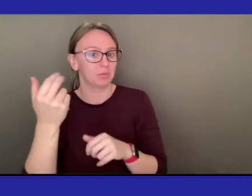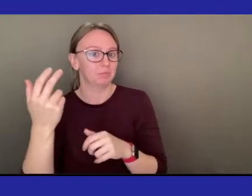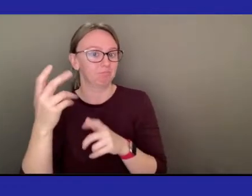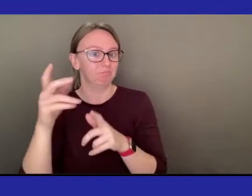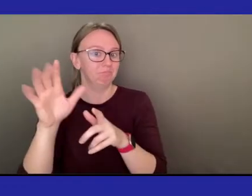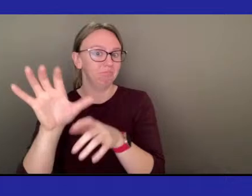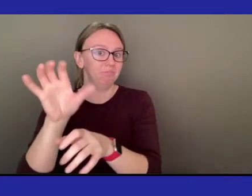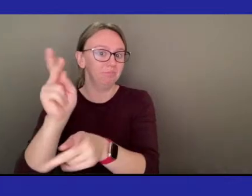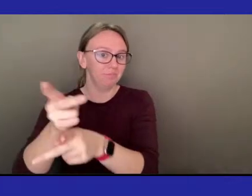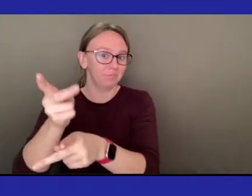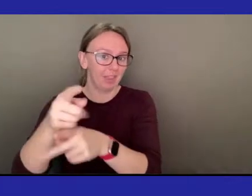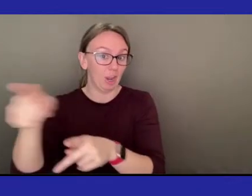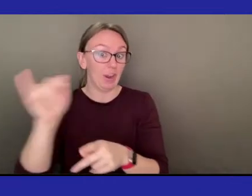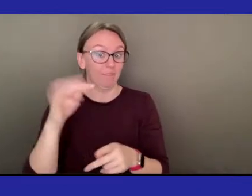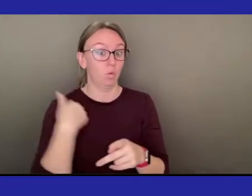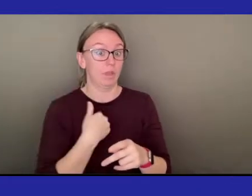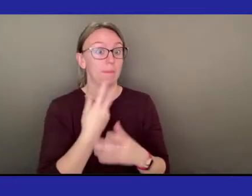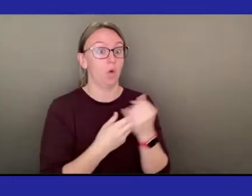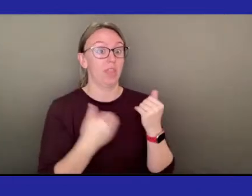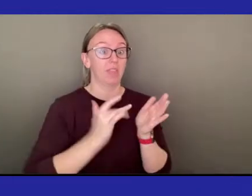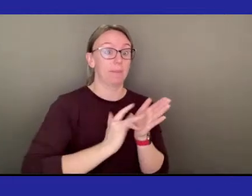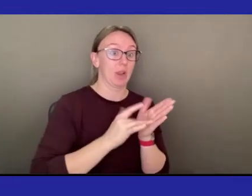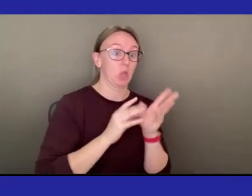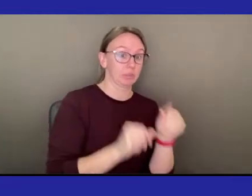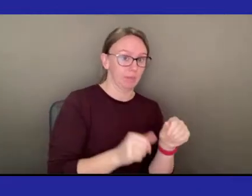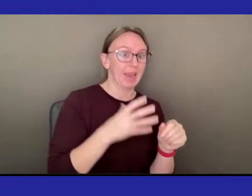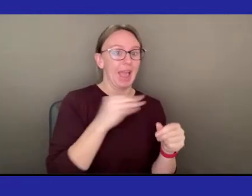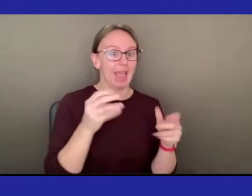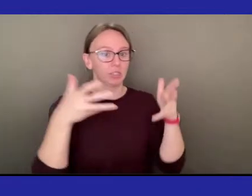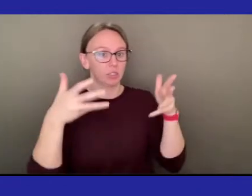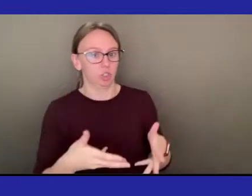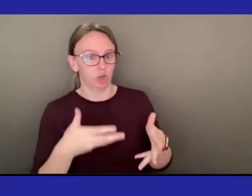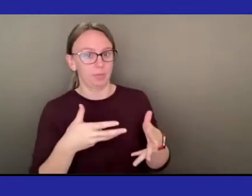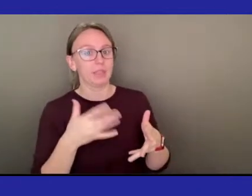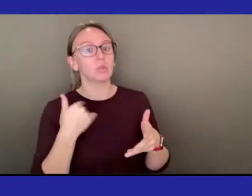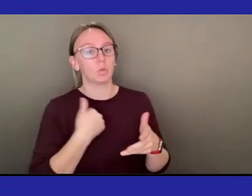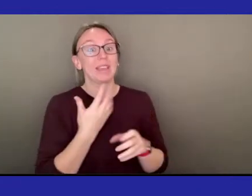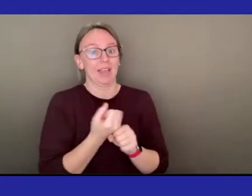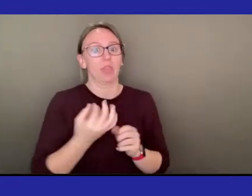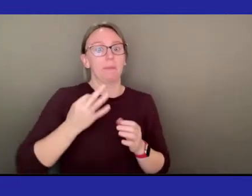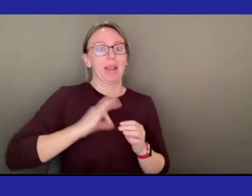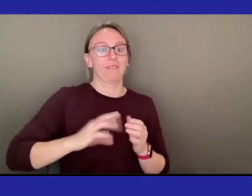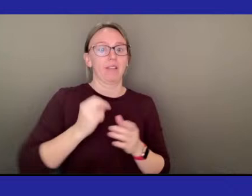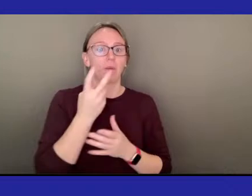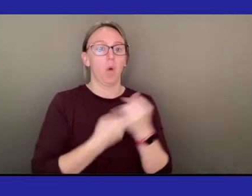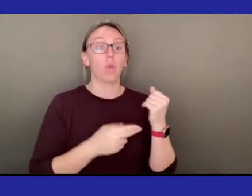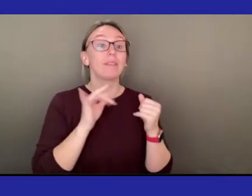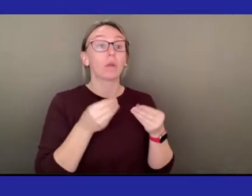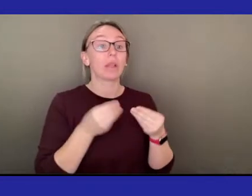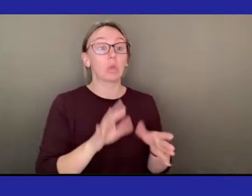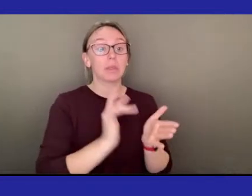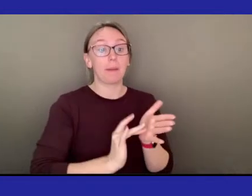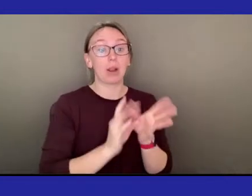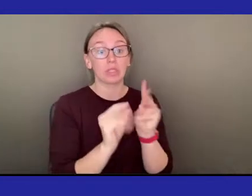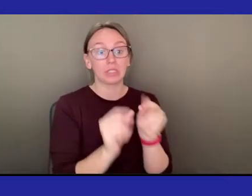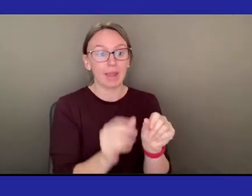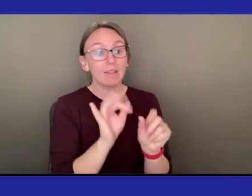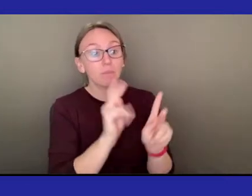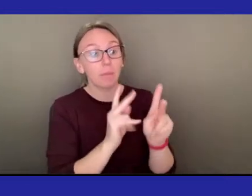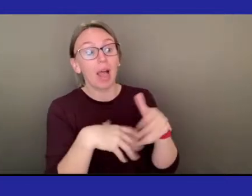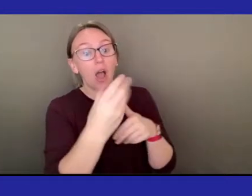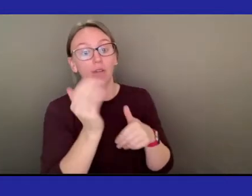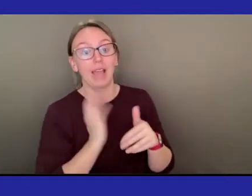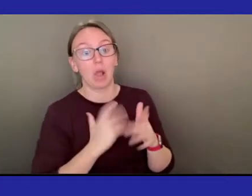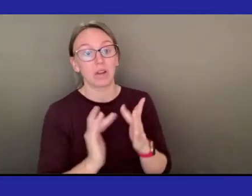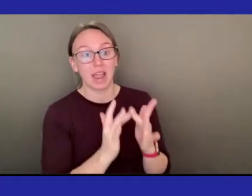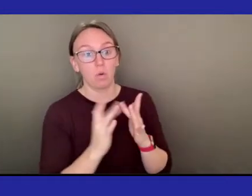medical spend and the surplus, we sort of get the benefit of both. Right. When we lose the medical spend, and sometimes if folks go outside of our network or the system, the